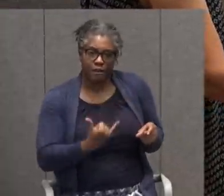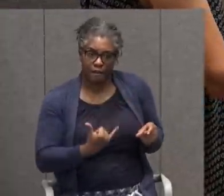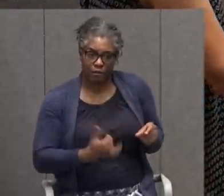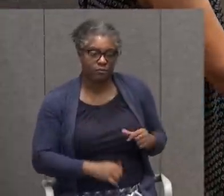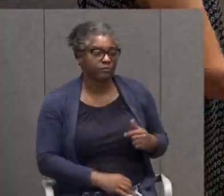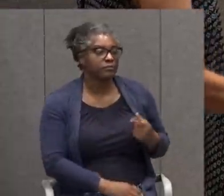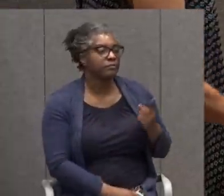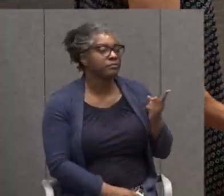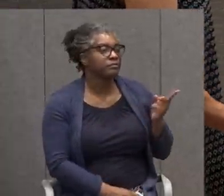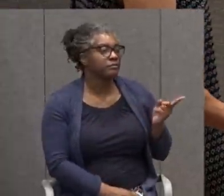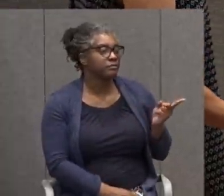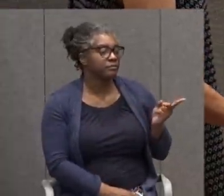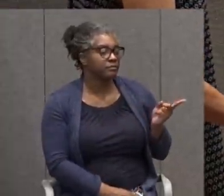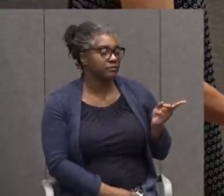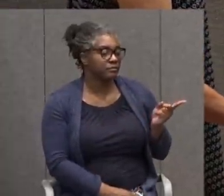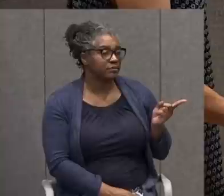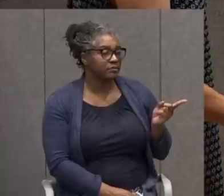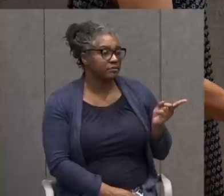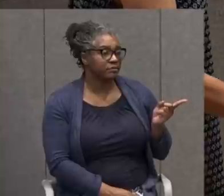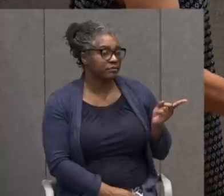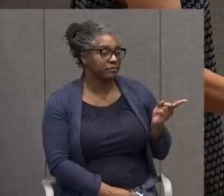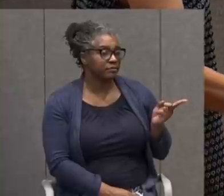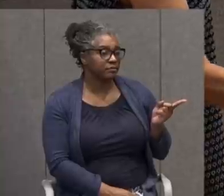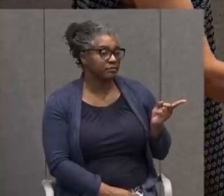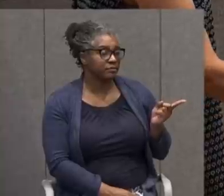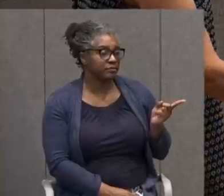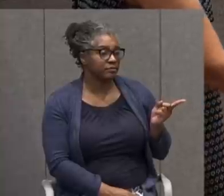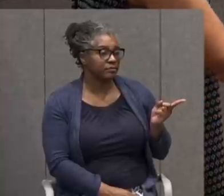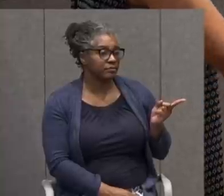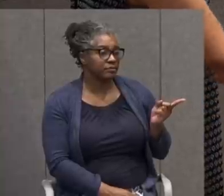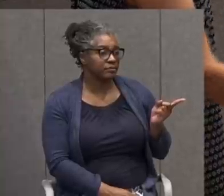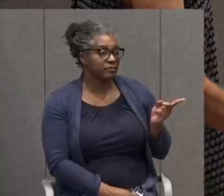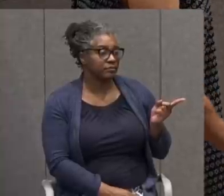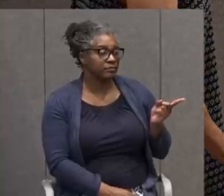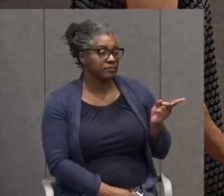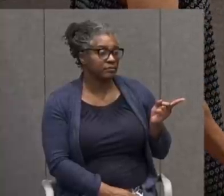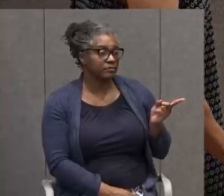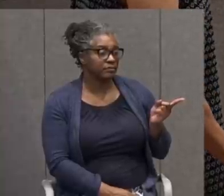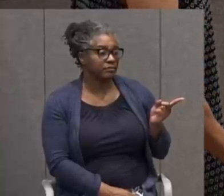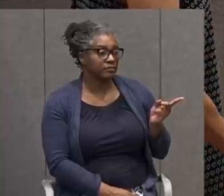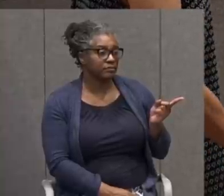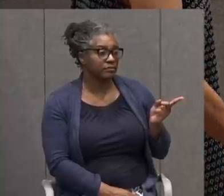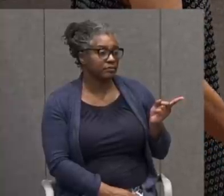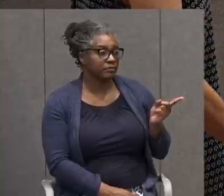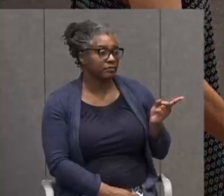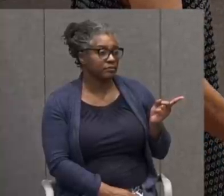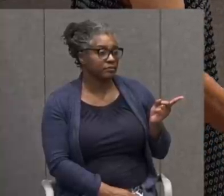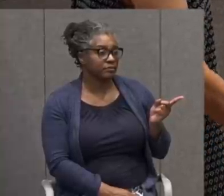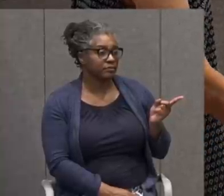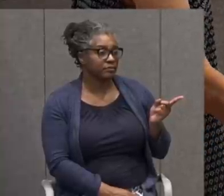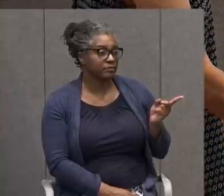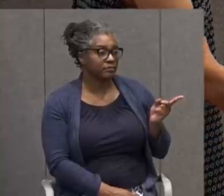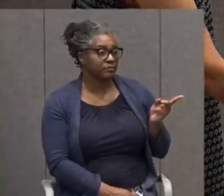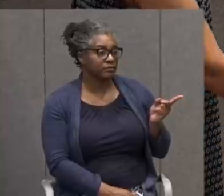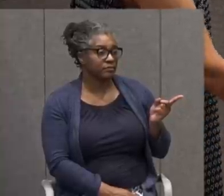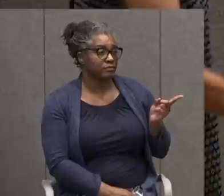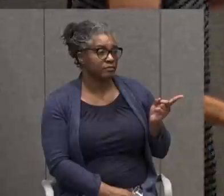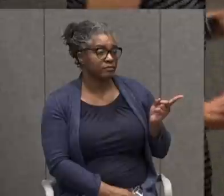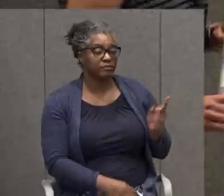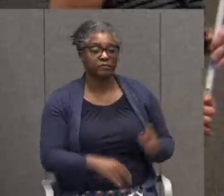Paleontologists are scientists that look for both kinds